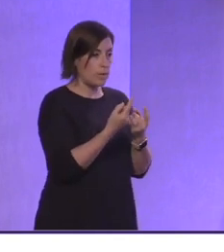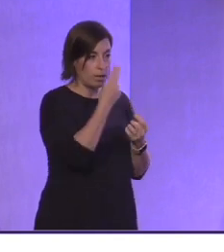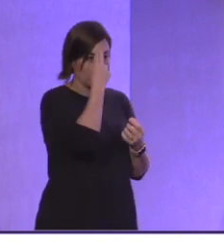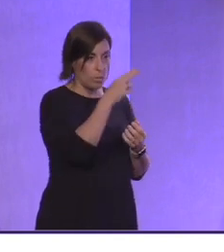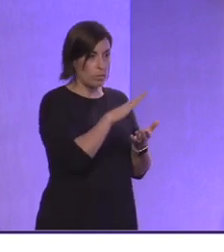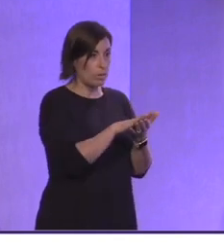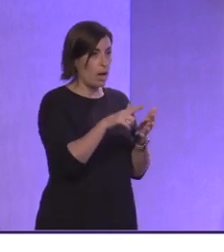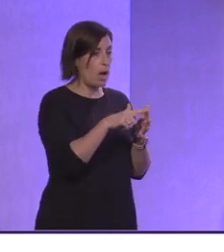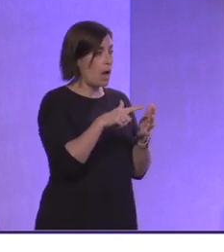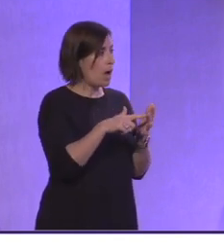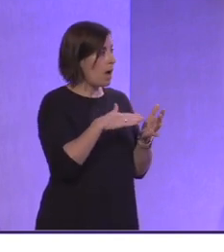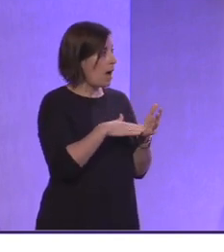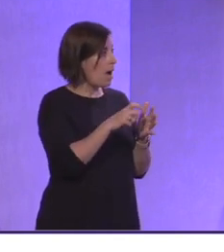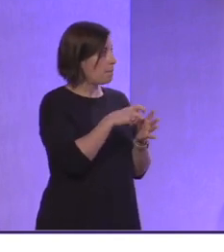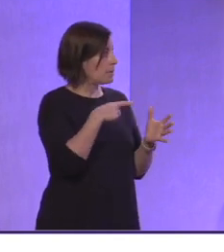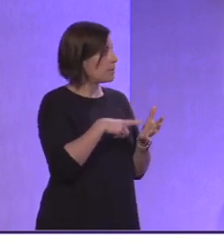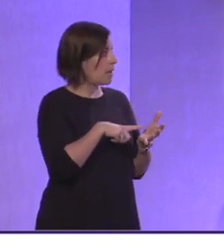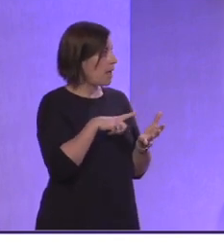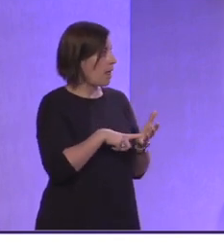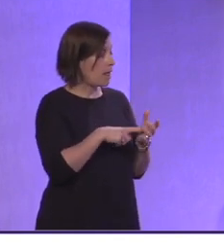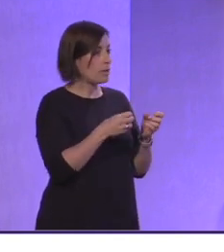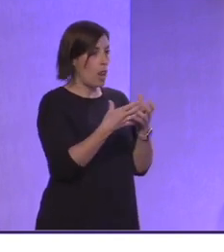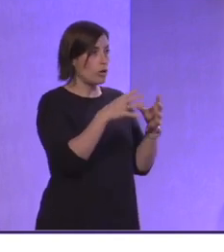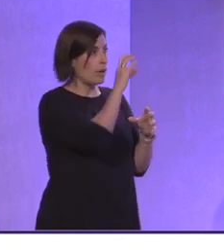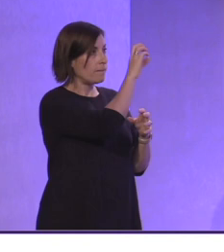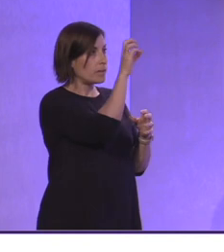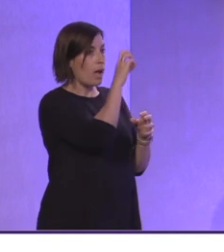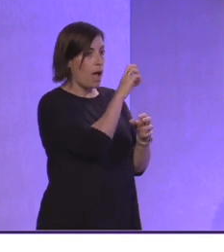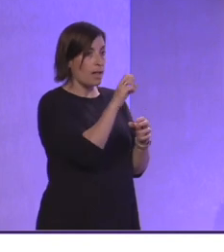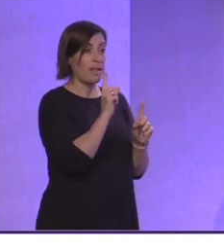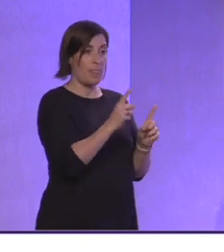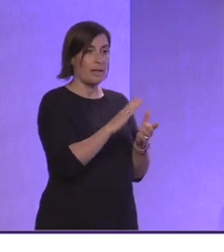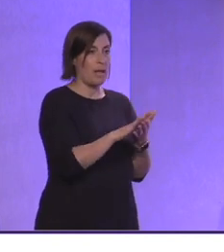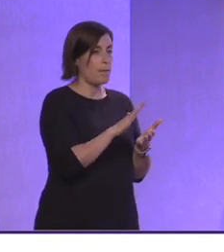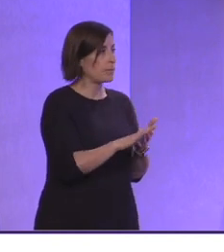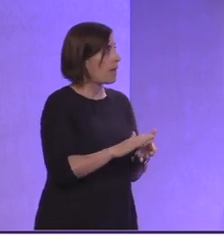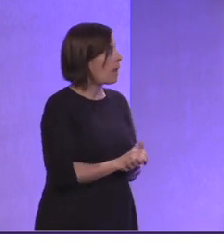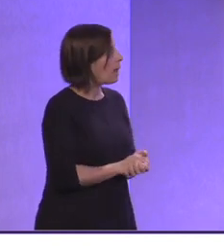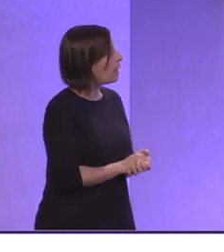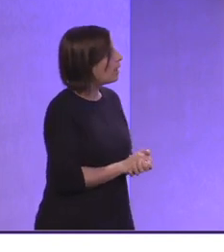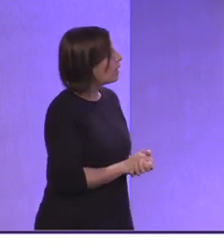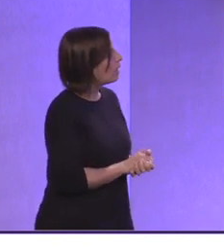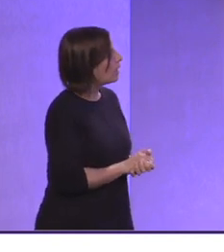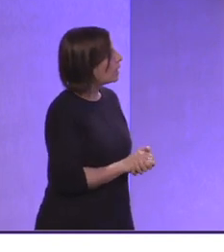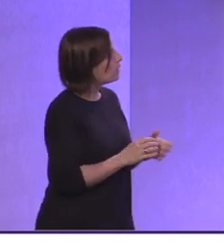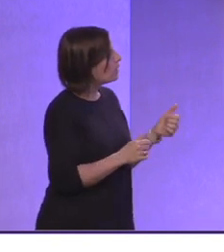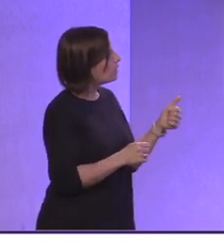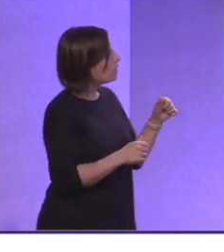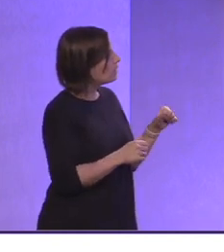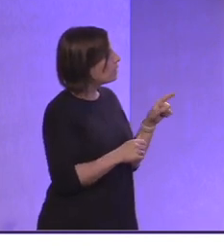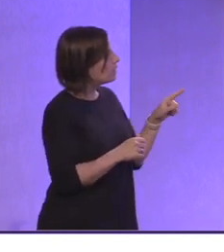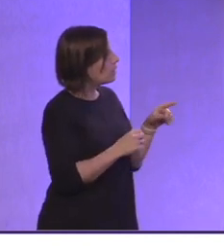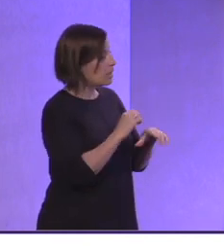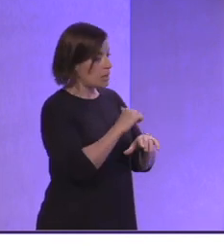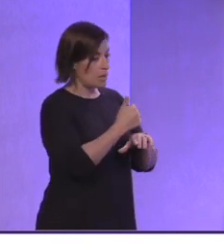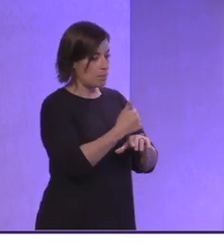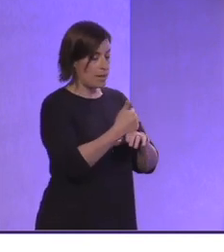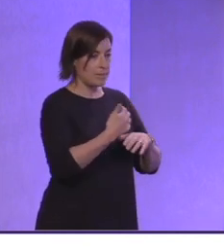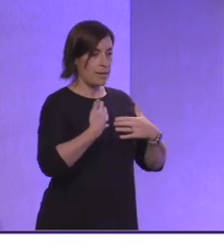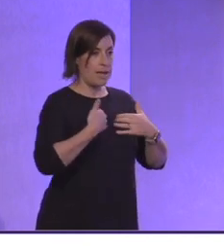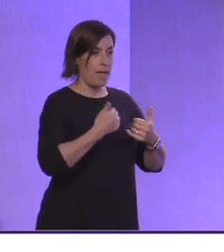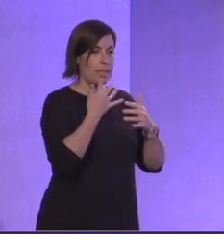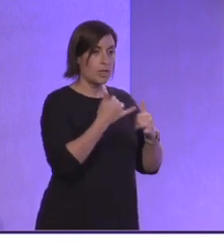board that one of my slides earlier had with loads of tiles. The next capability is basic health checks. Every